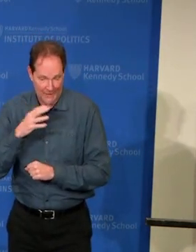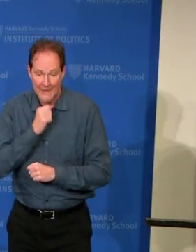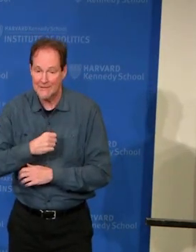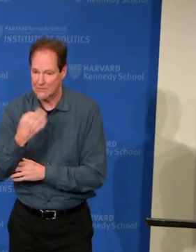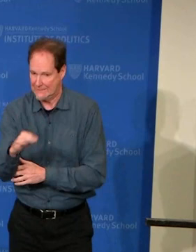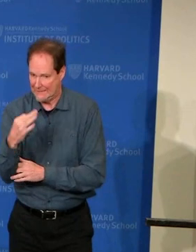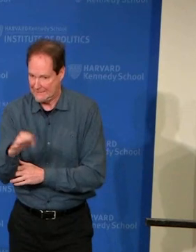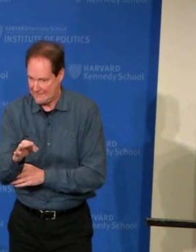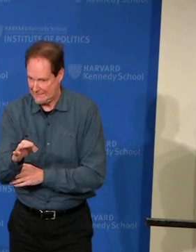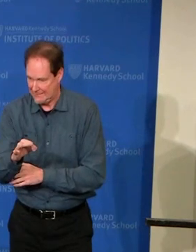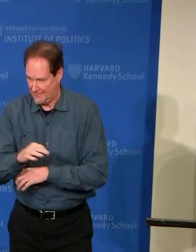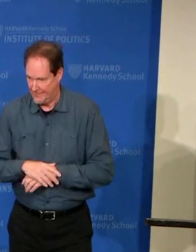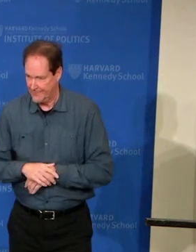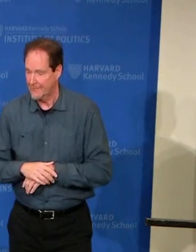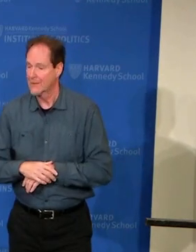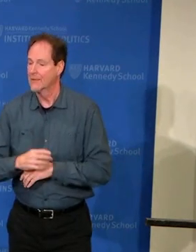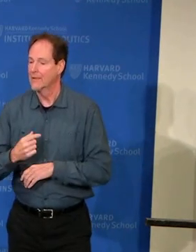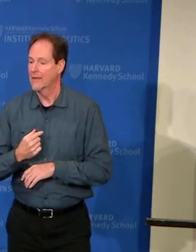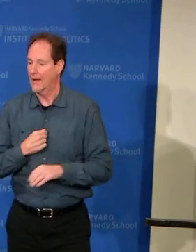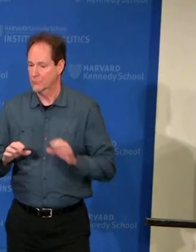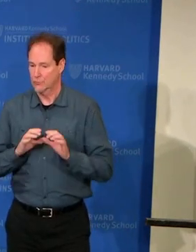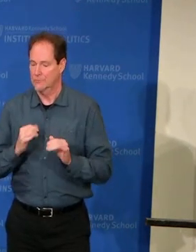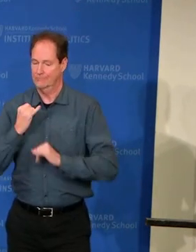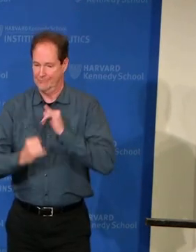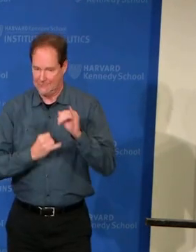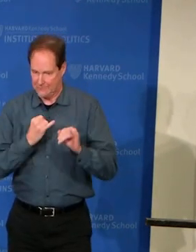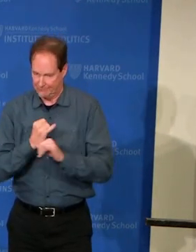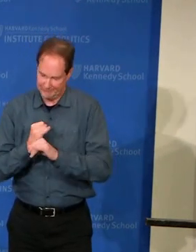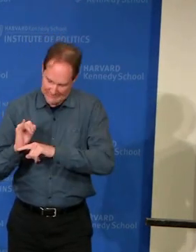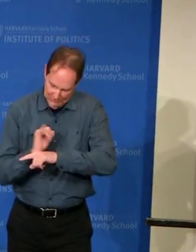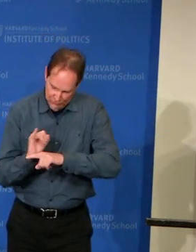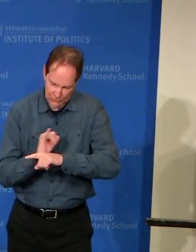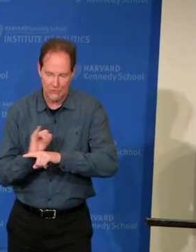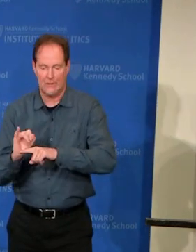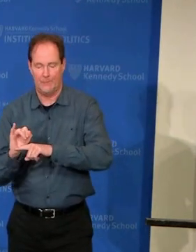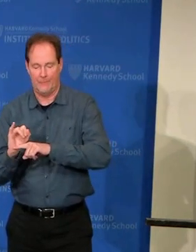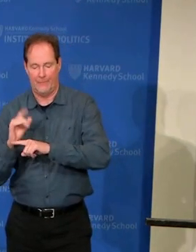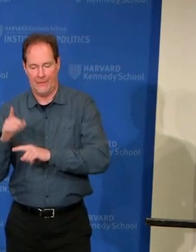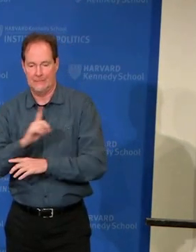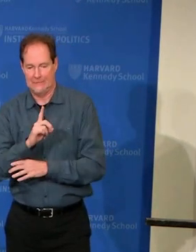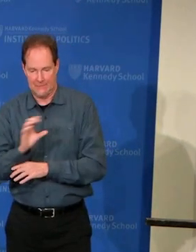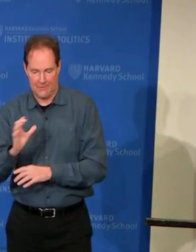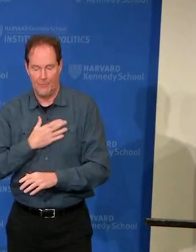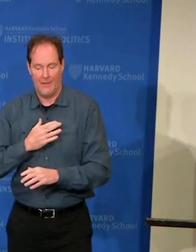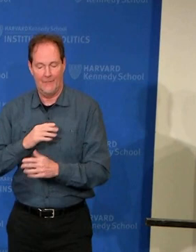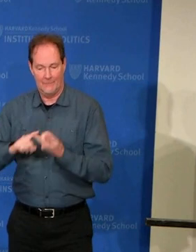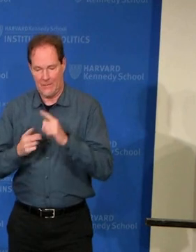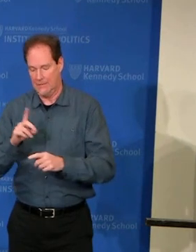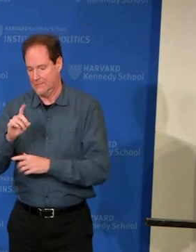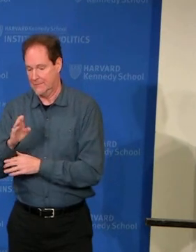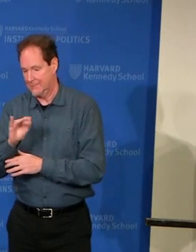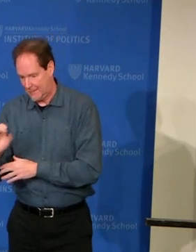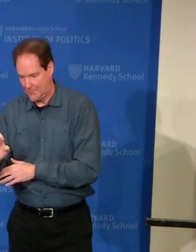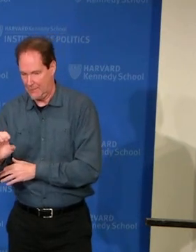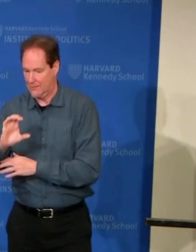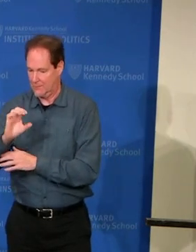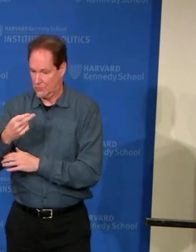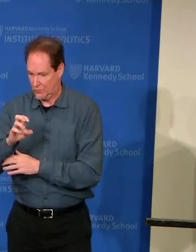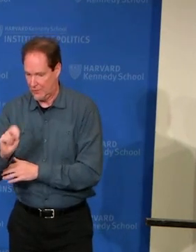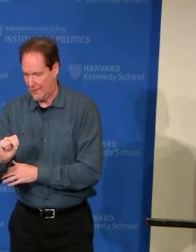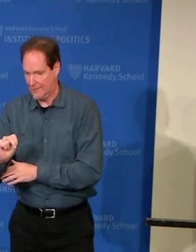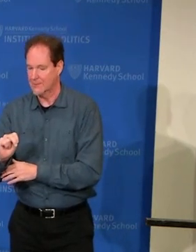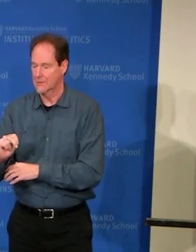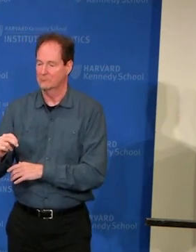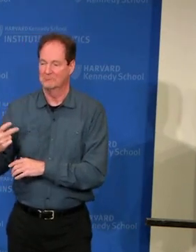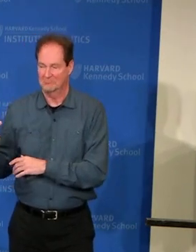old. I was doing an internship in DC, and my friend Debbie Chen, who also went to the Kennedy School, and we were both at Wellesley, she